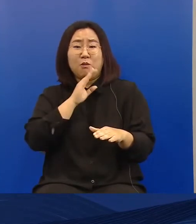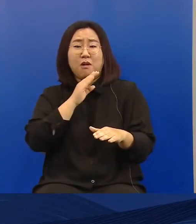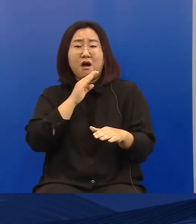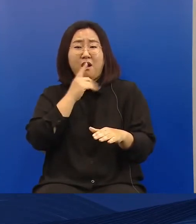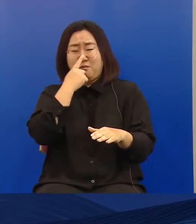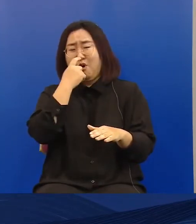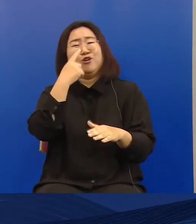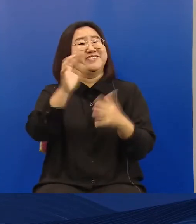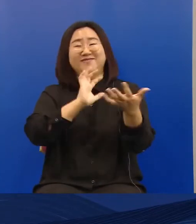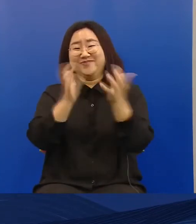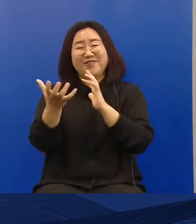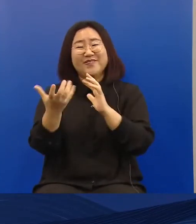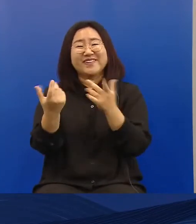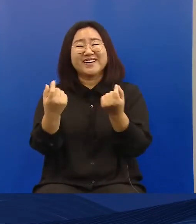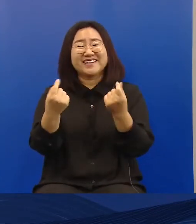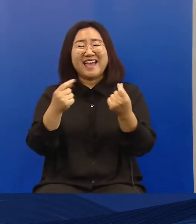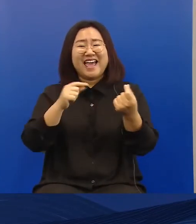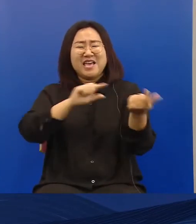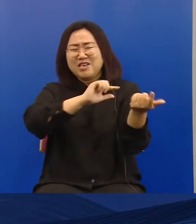lives.